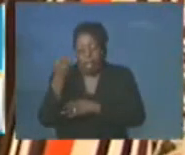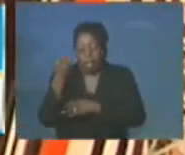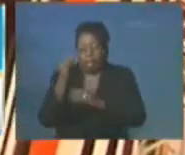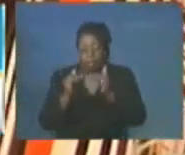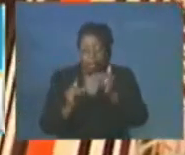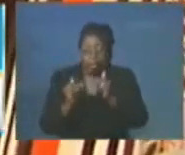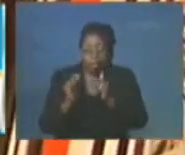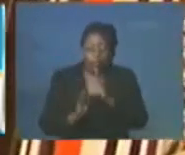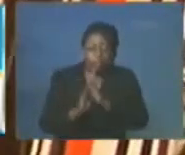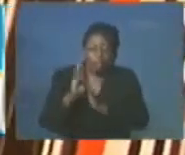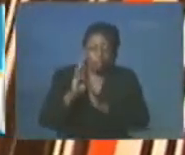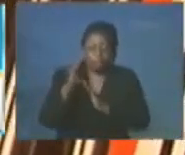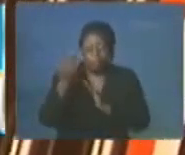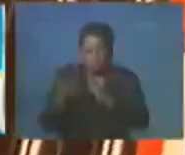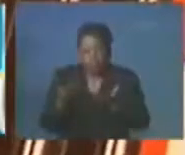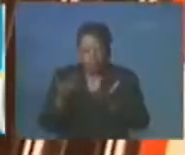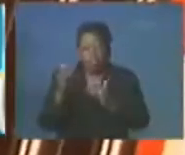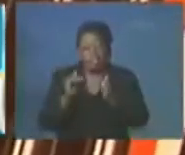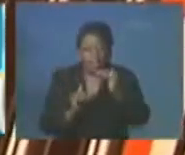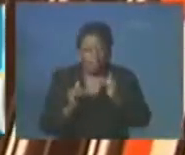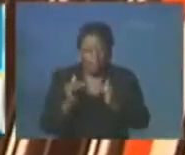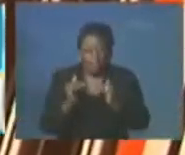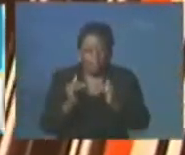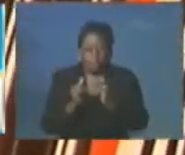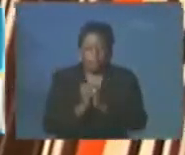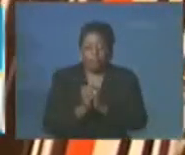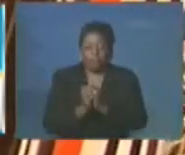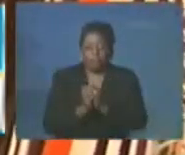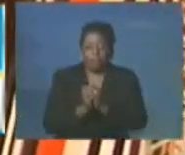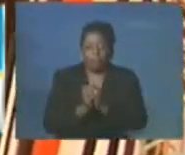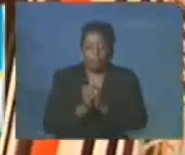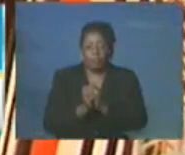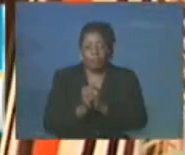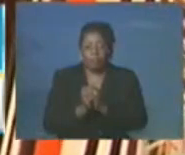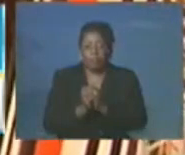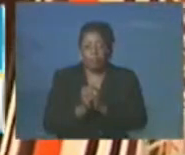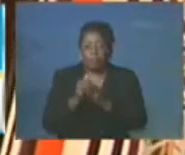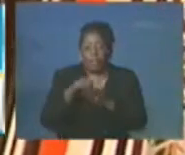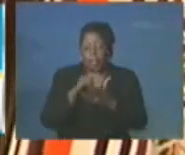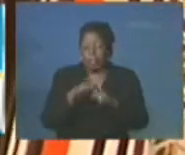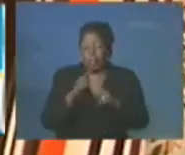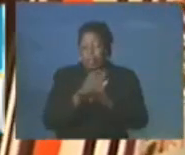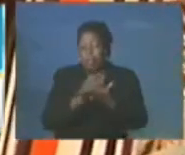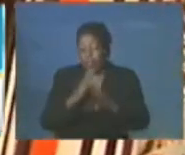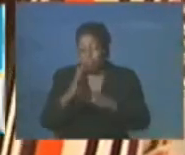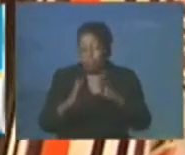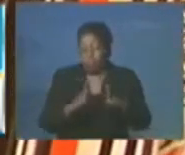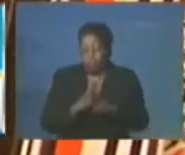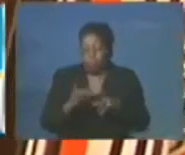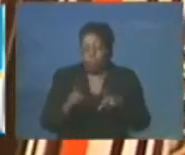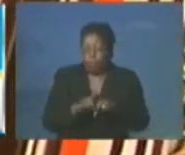stabilize. Coming out of Davos this past week, World Economic Forum, that inflation may be stabilizing in certain parts of the world. But there's also a consensus